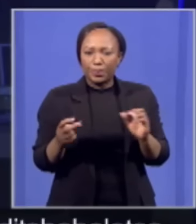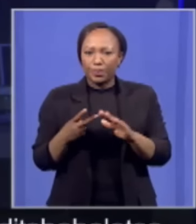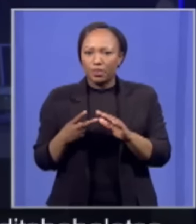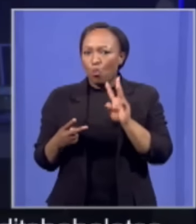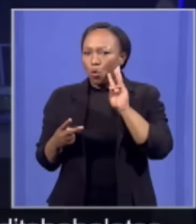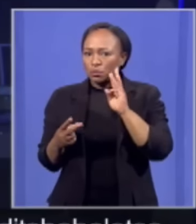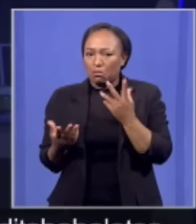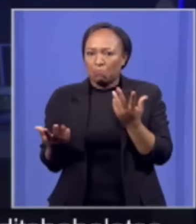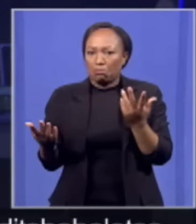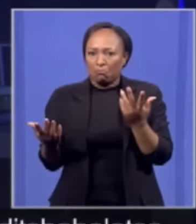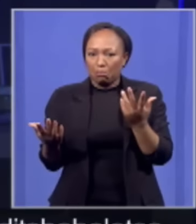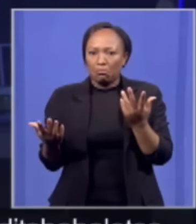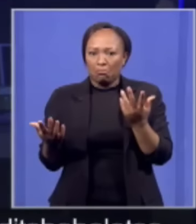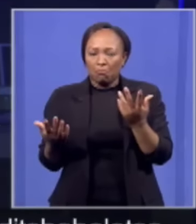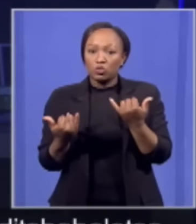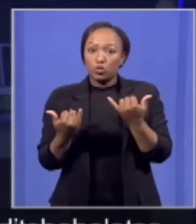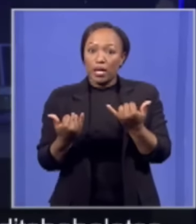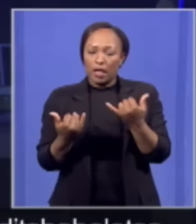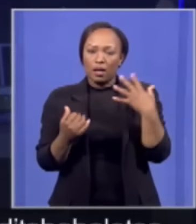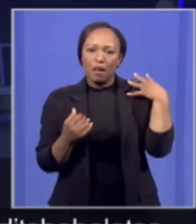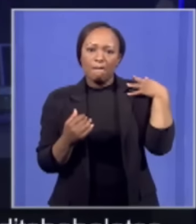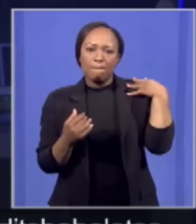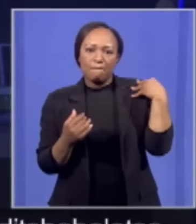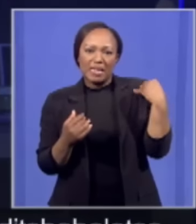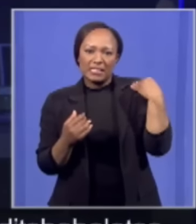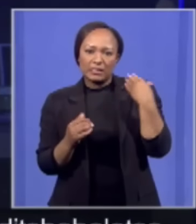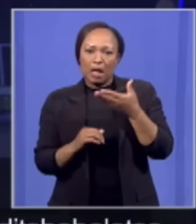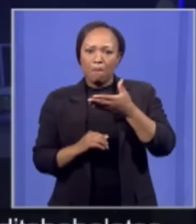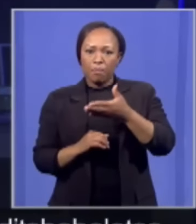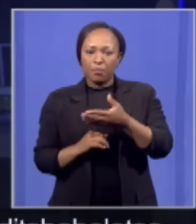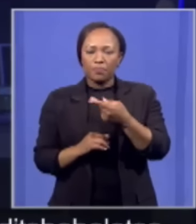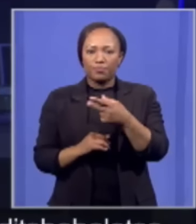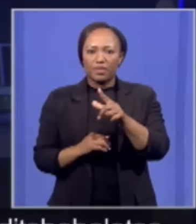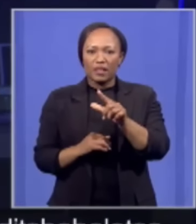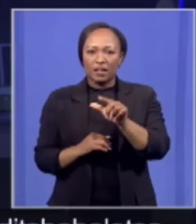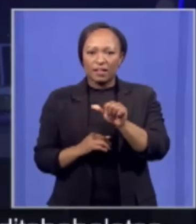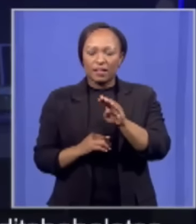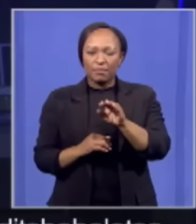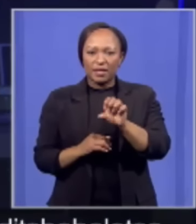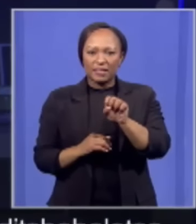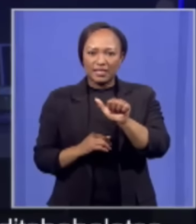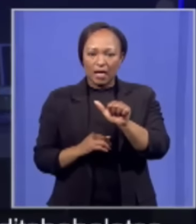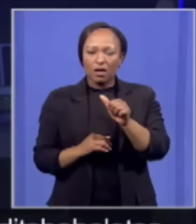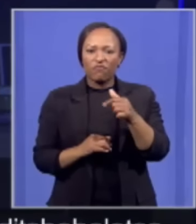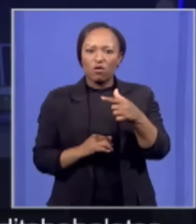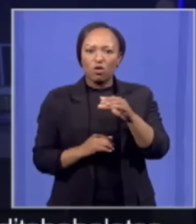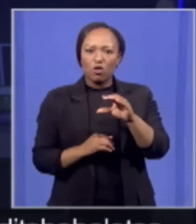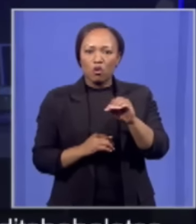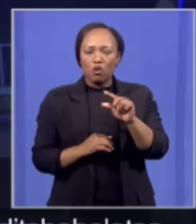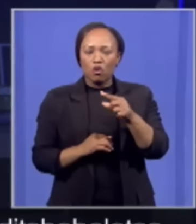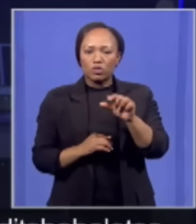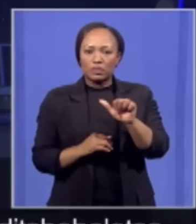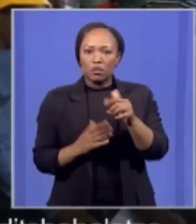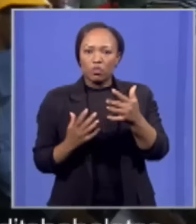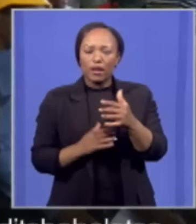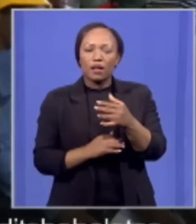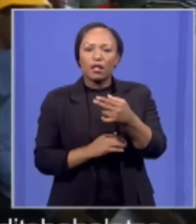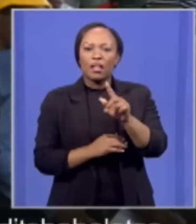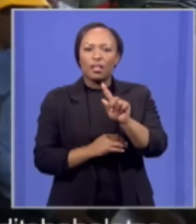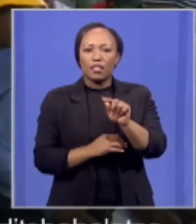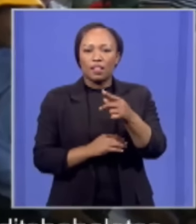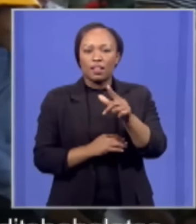hlahisitse sena nakong ya kopano ya bona le letona la makgotla a metsi Verenkosini Hlabisa Tlhabolokgang Kholini kajeno.